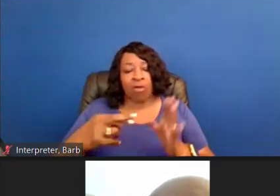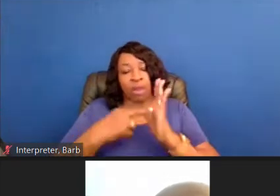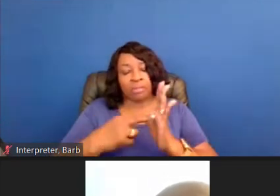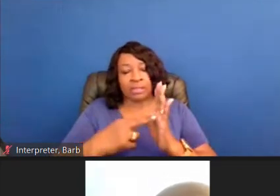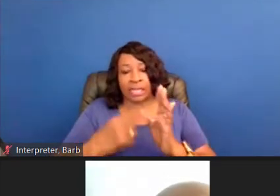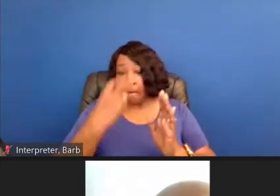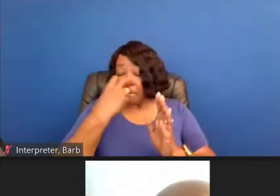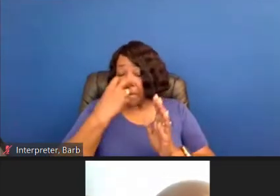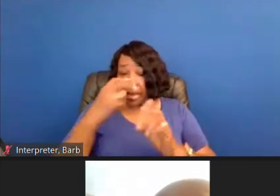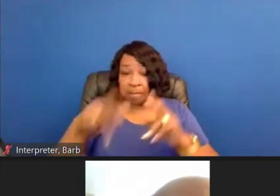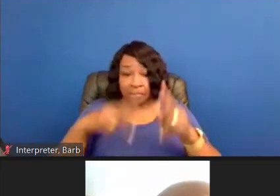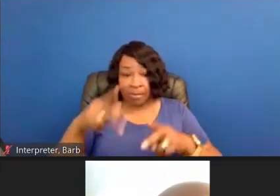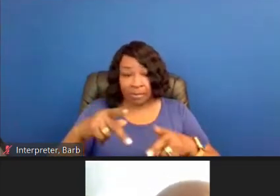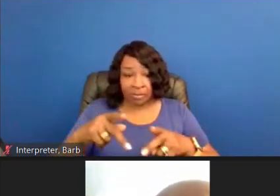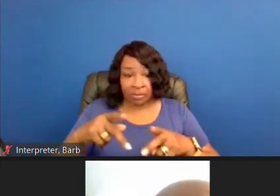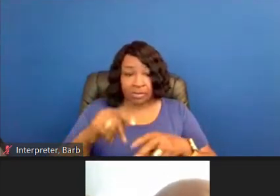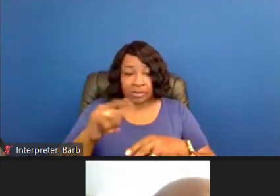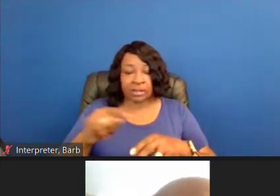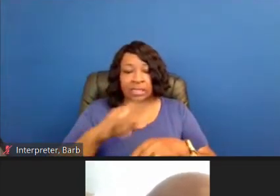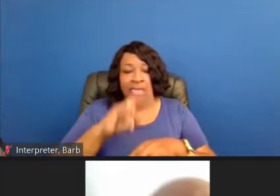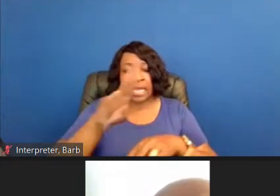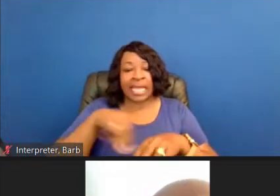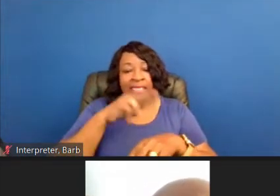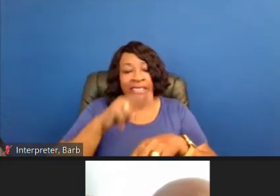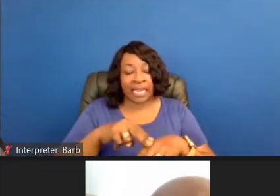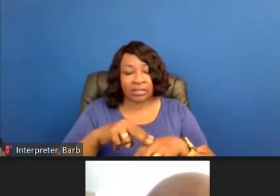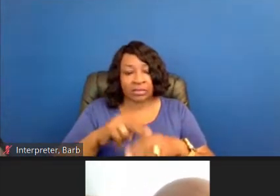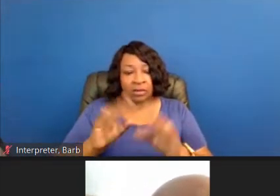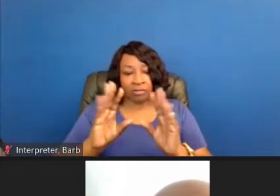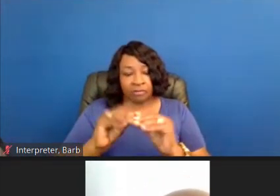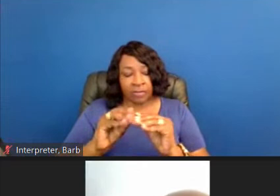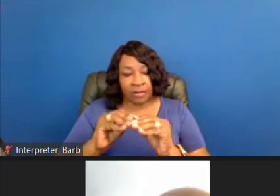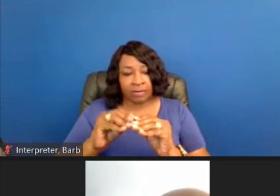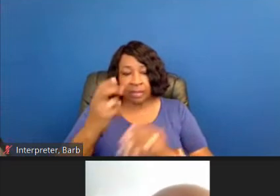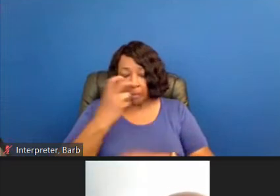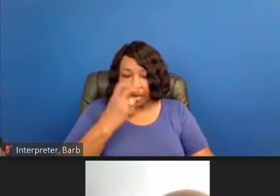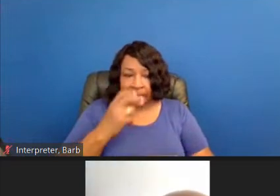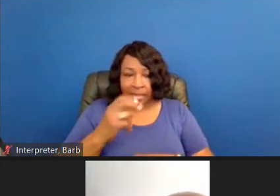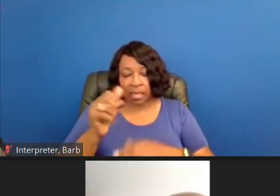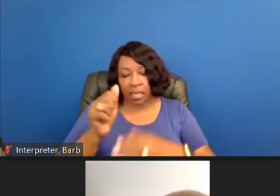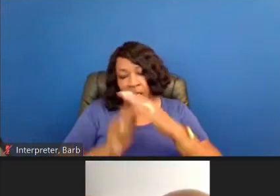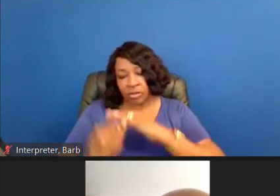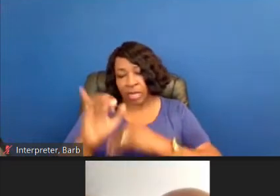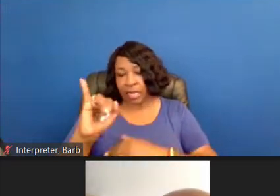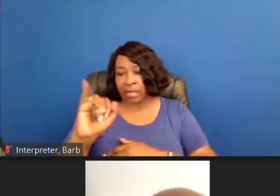through the National Federation of the Blind of Illinois Chicago chapter.